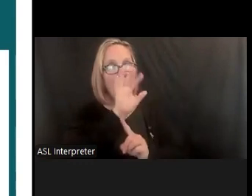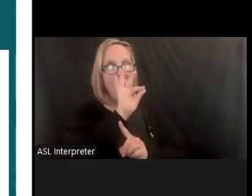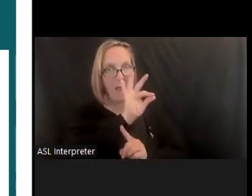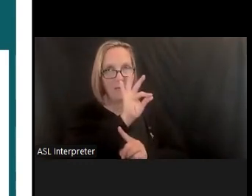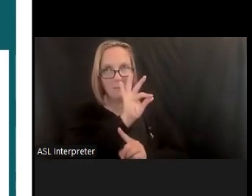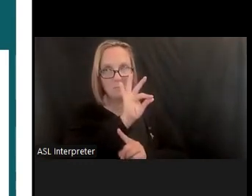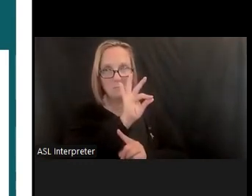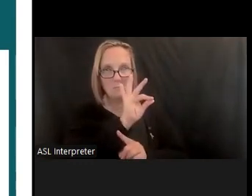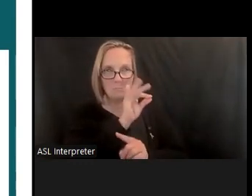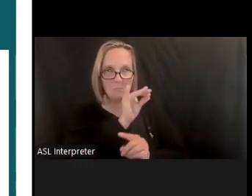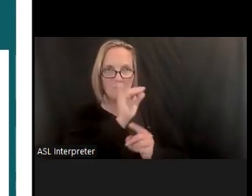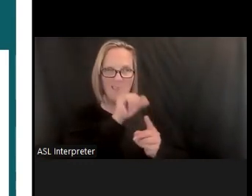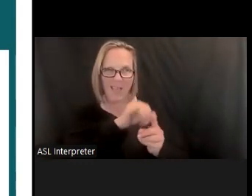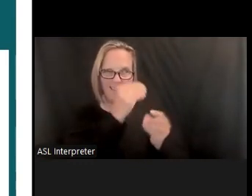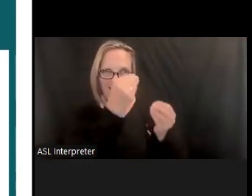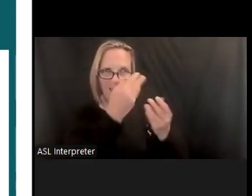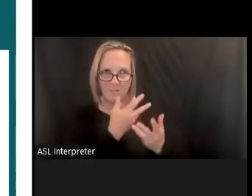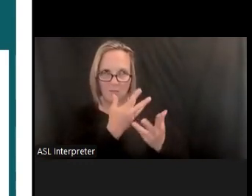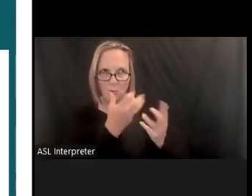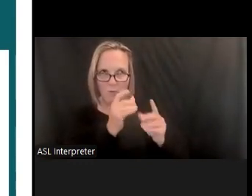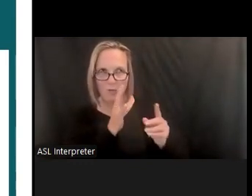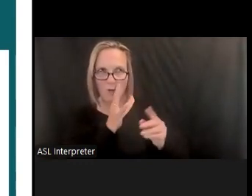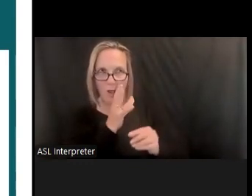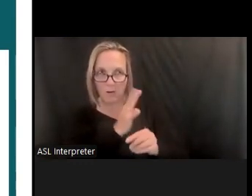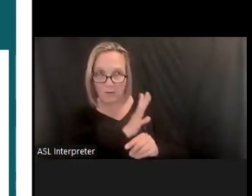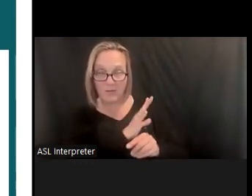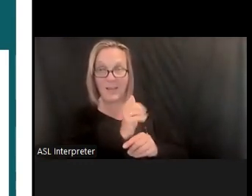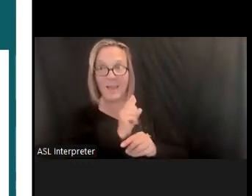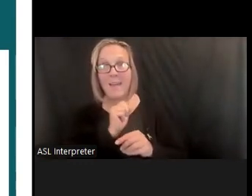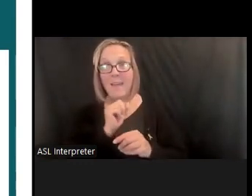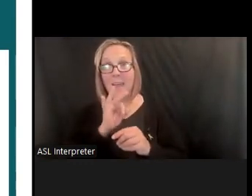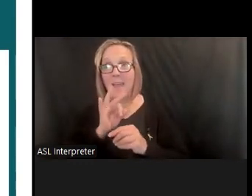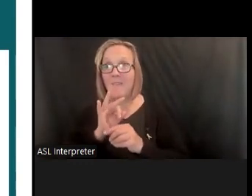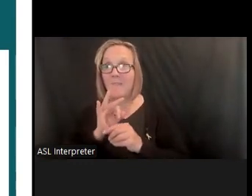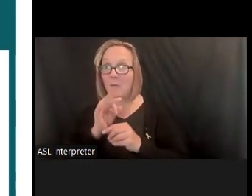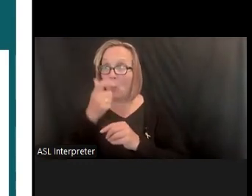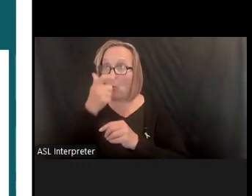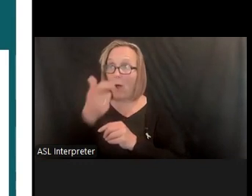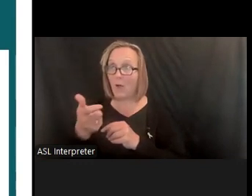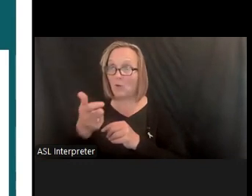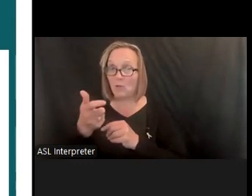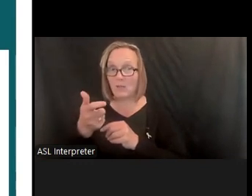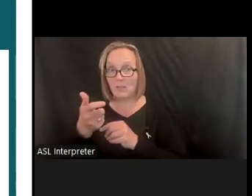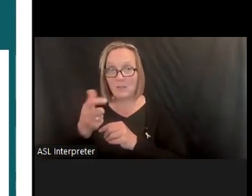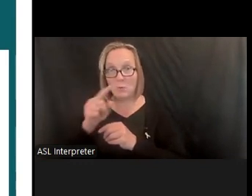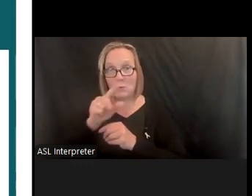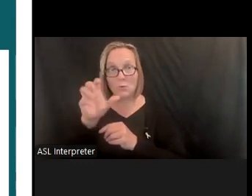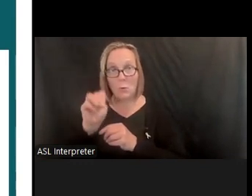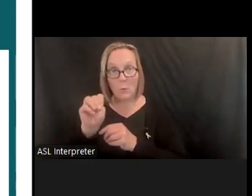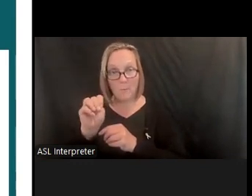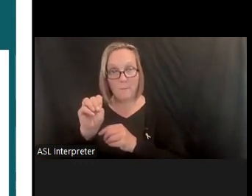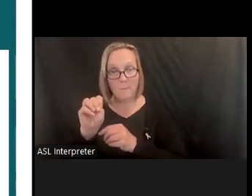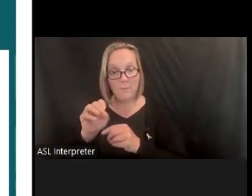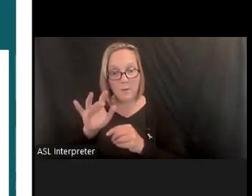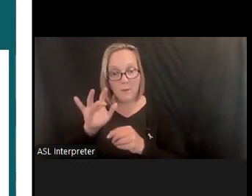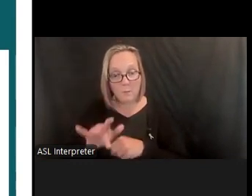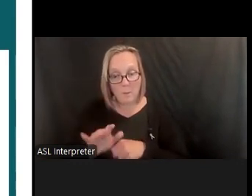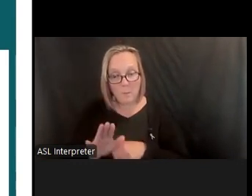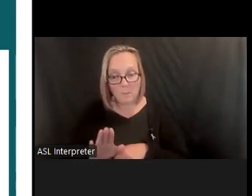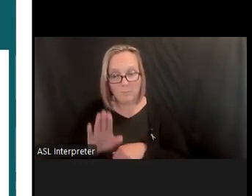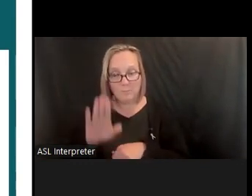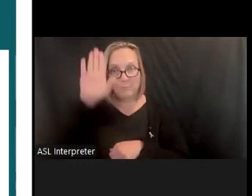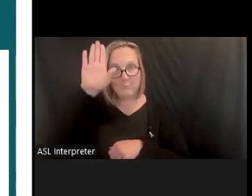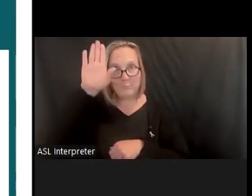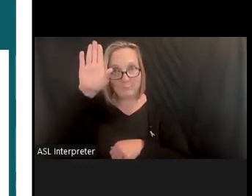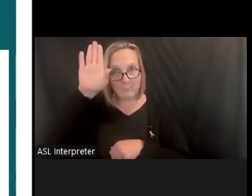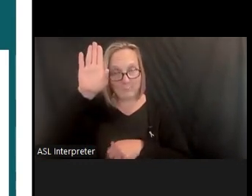that you'd like to speak. If you're on the video, please hit the or select the raise hand function,